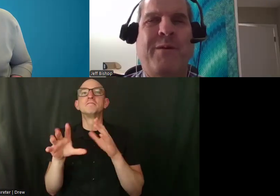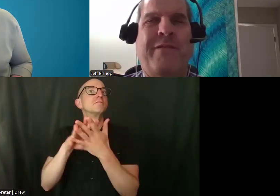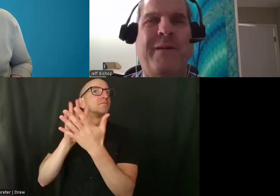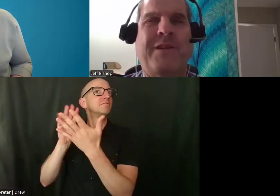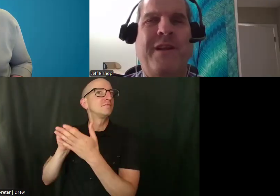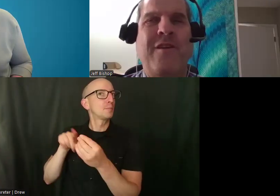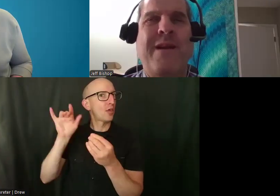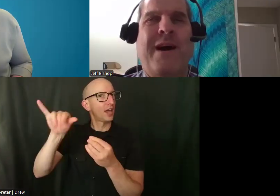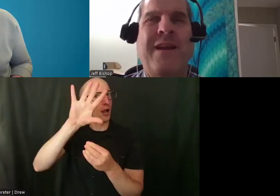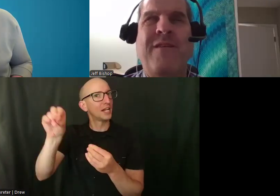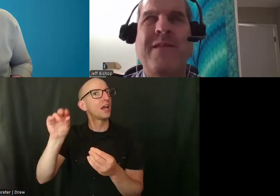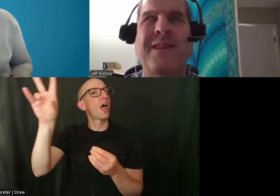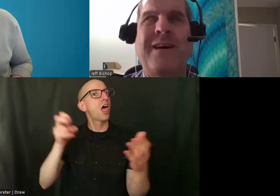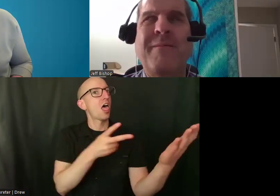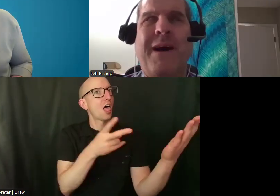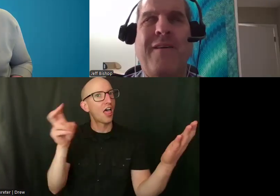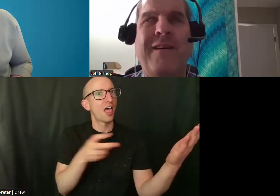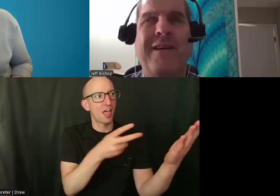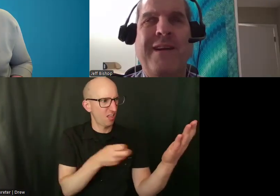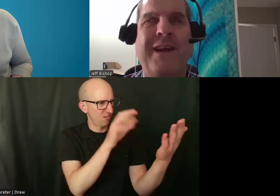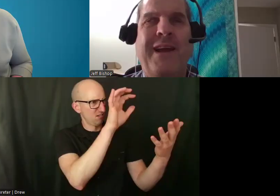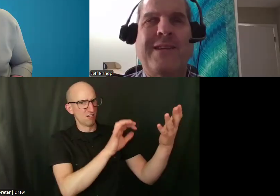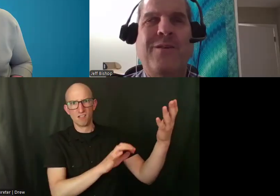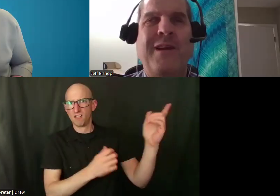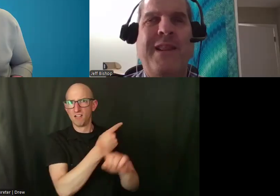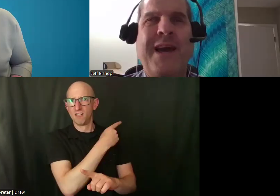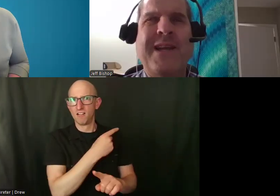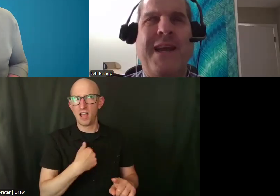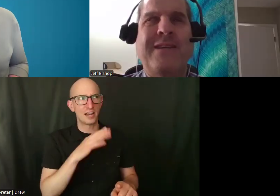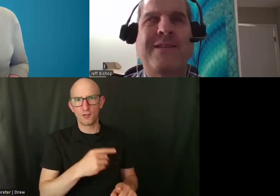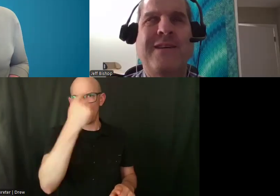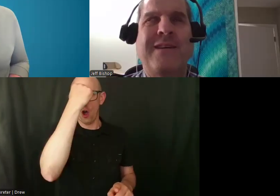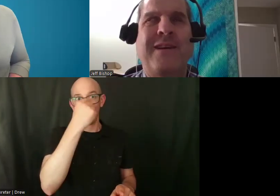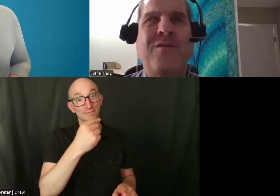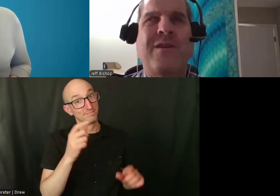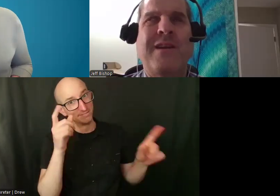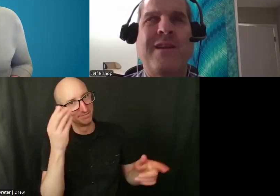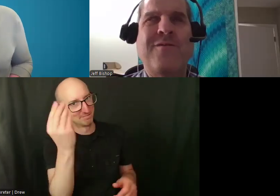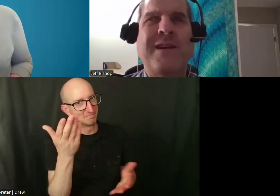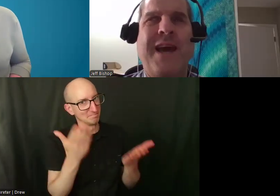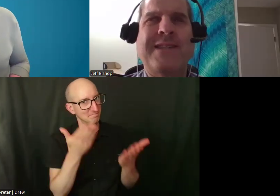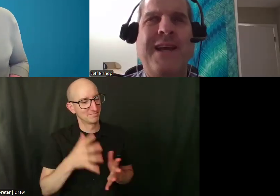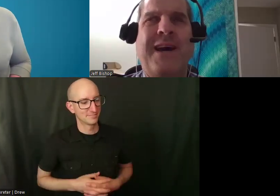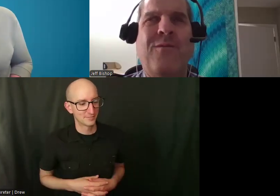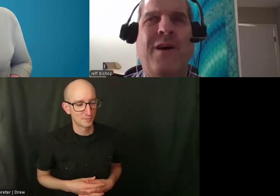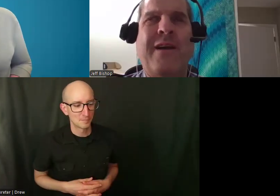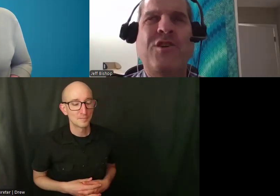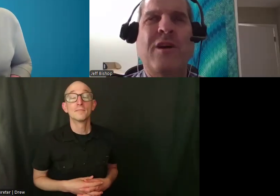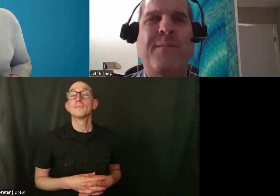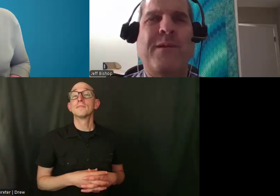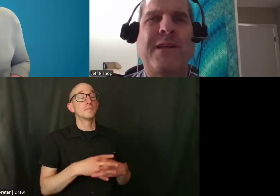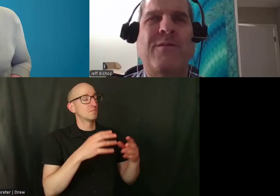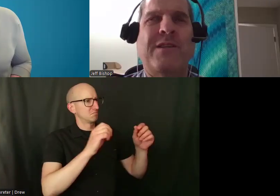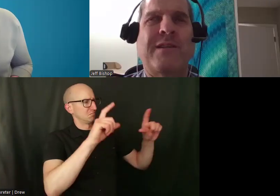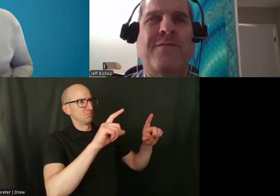it will pull information that you may not have even thought about. And so in that case, you can ask AI, "Well, how did you